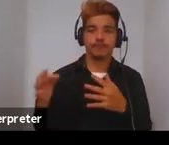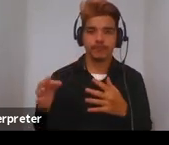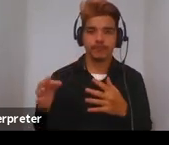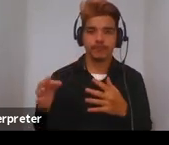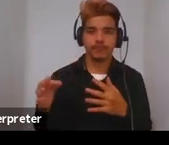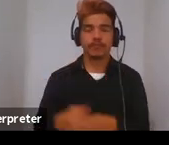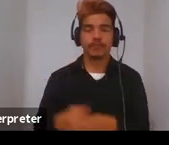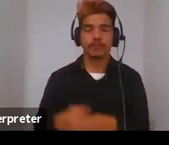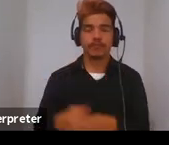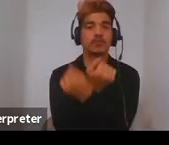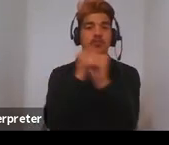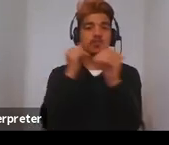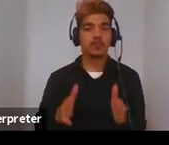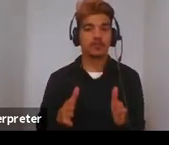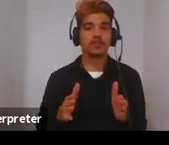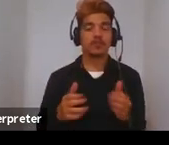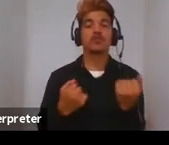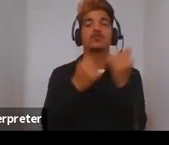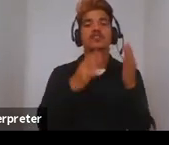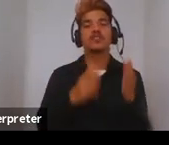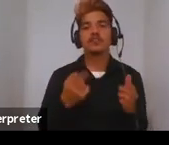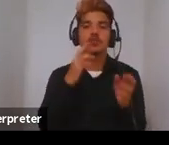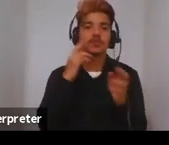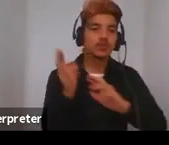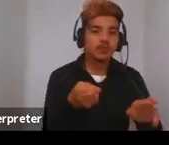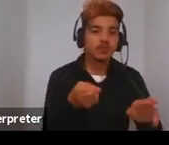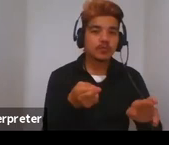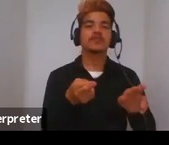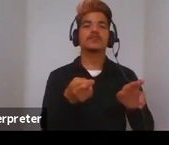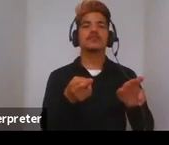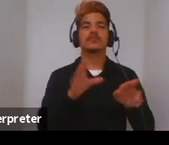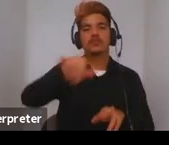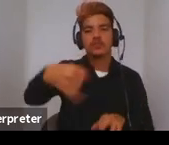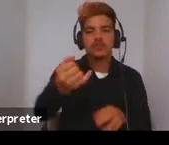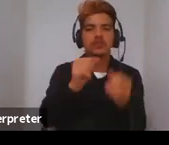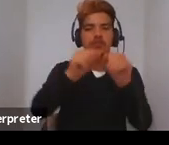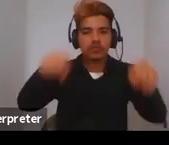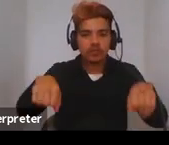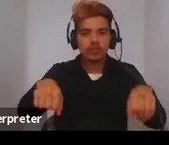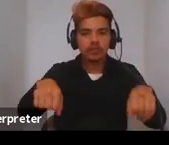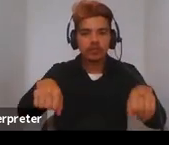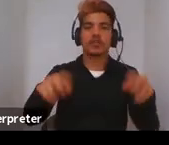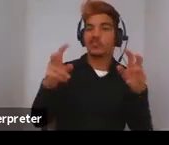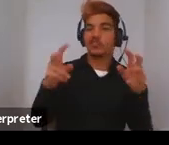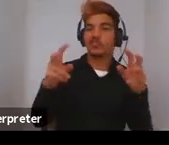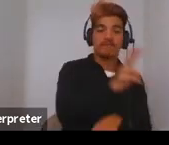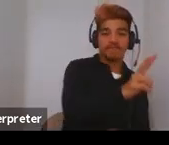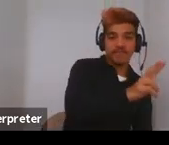So survivor was an advocate's kind of response to the criminal justice system's terms of